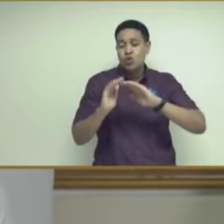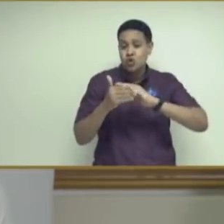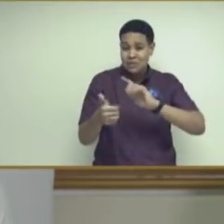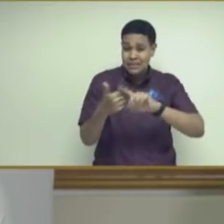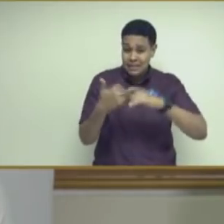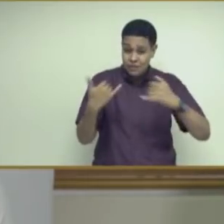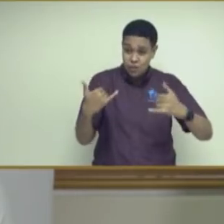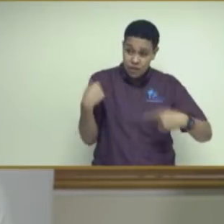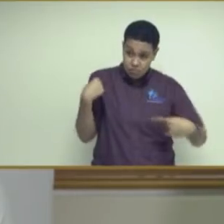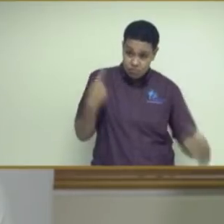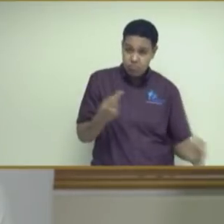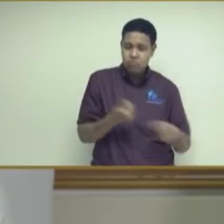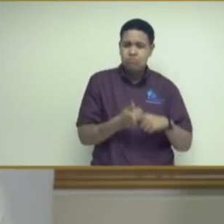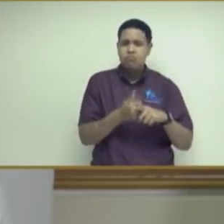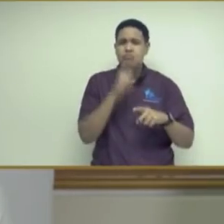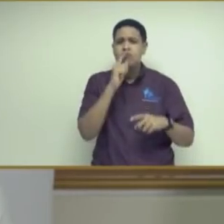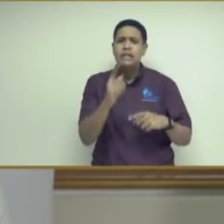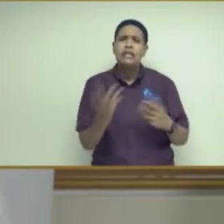to date